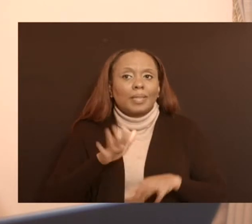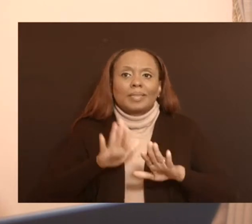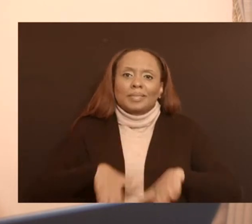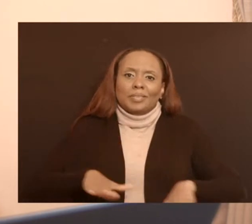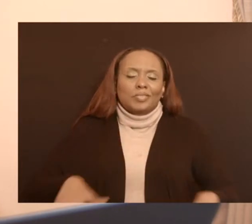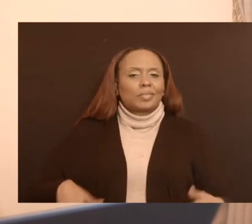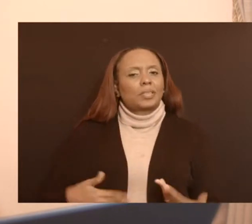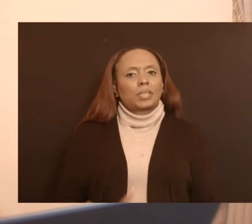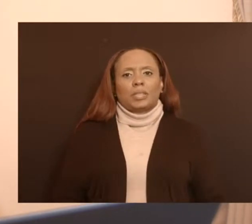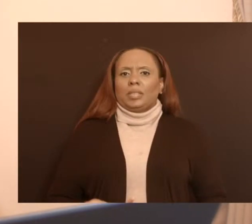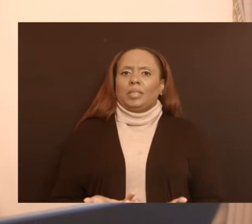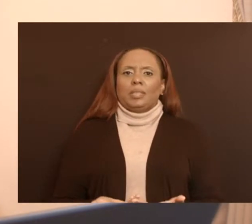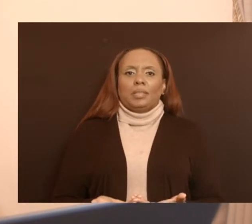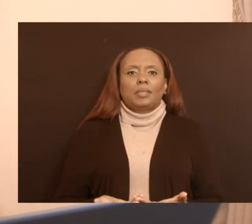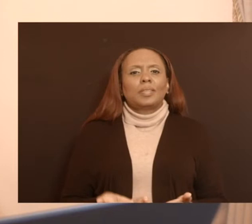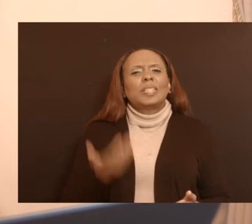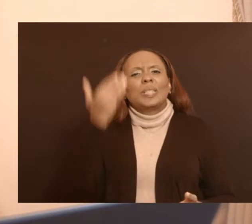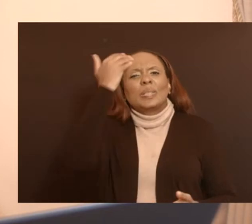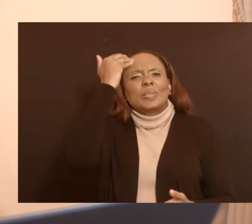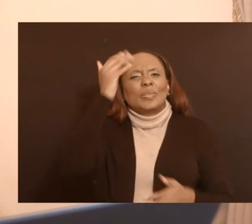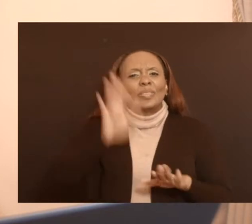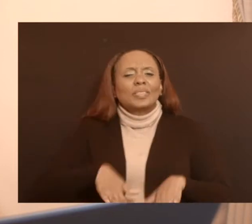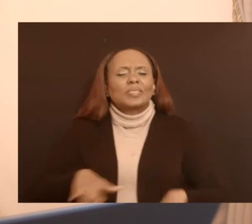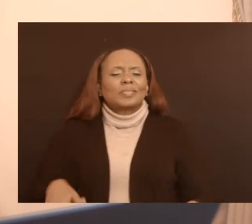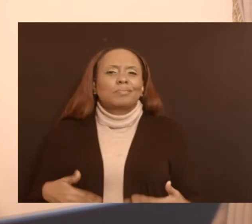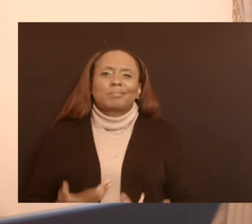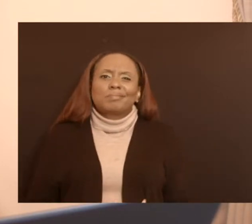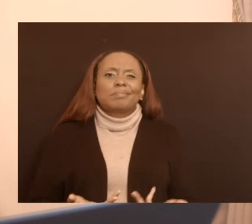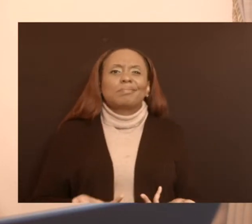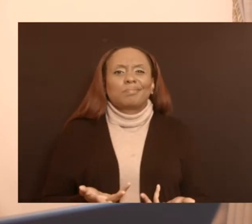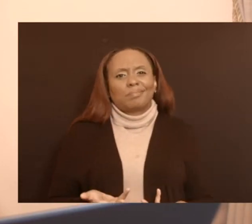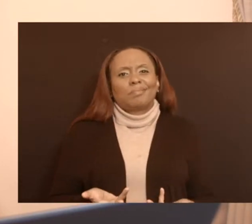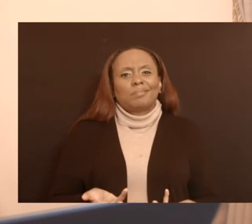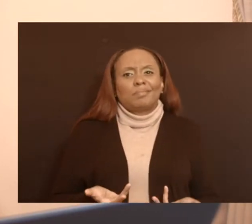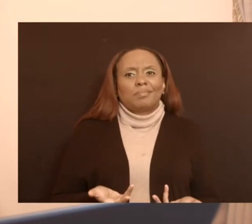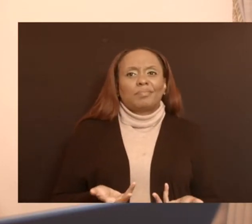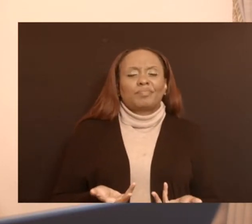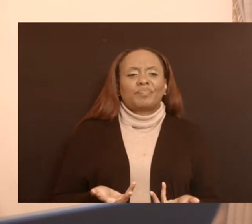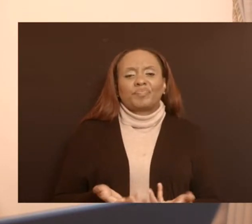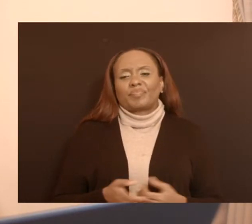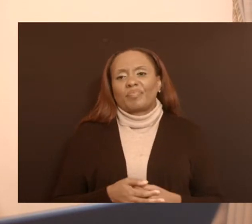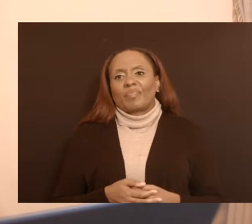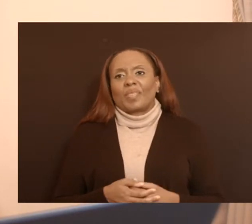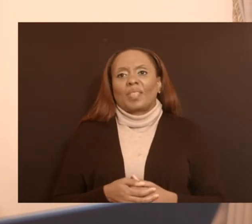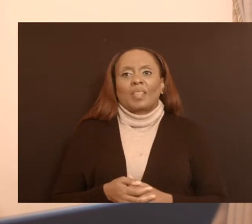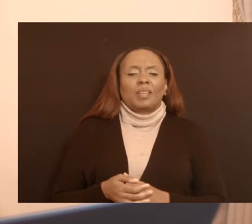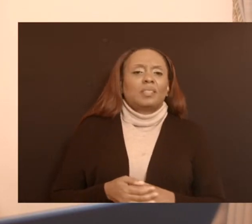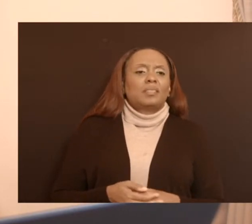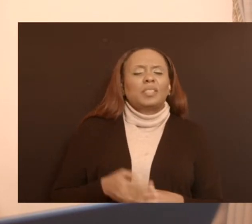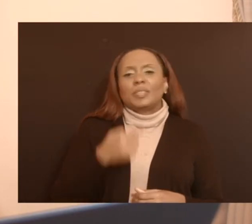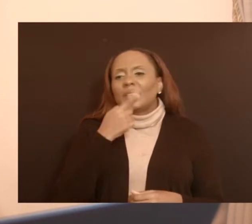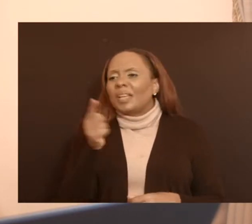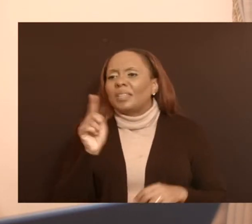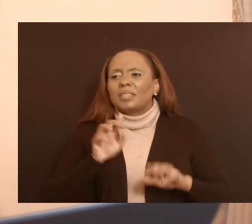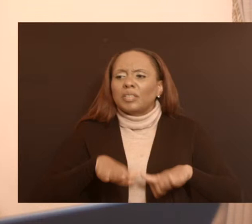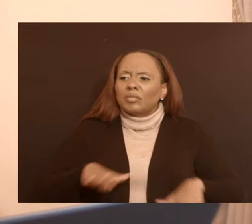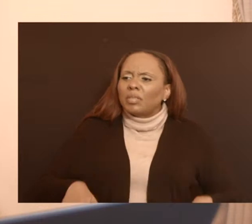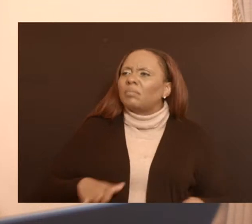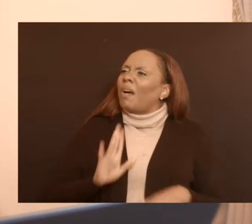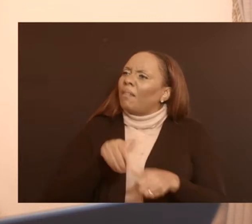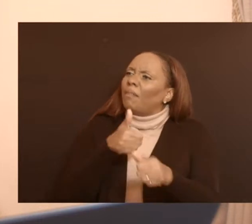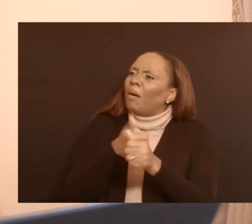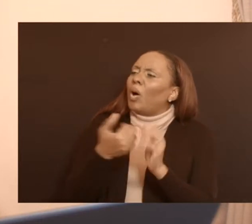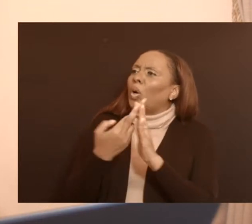we know that children, even though they are reminded to stick to the protocols, and they may be